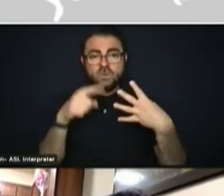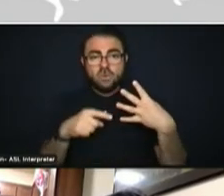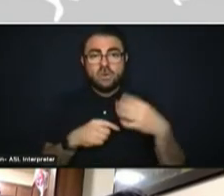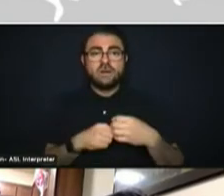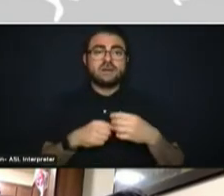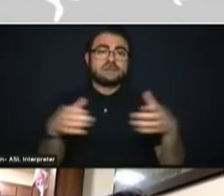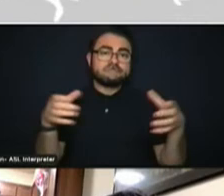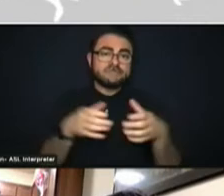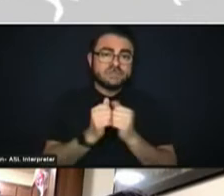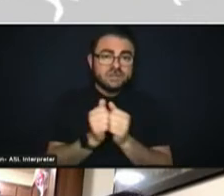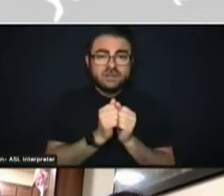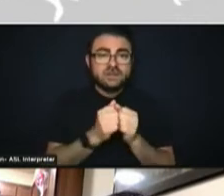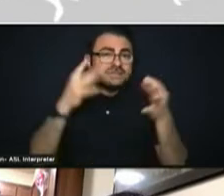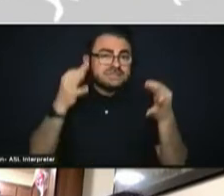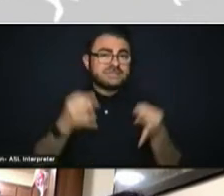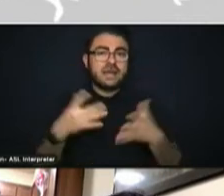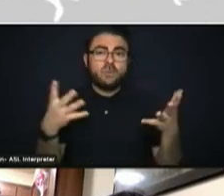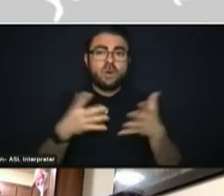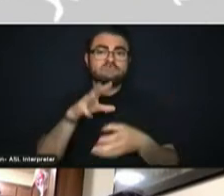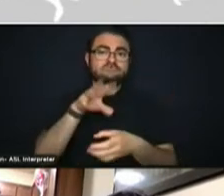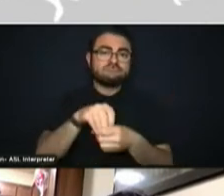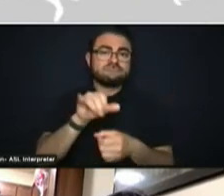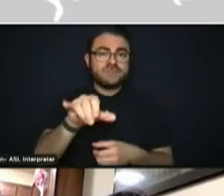should be on the survey, you know,